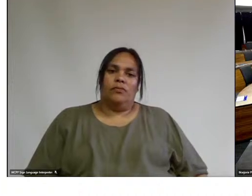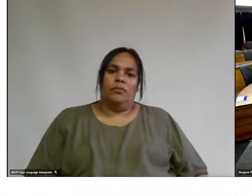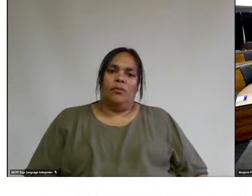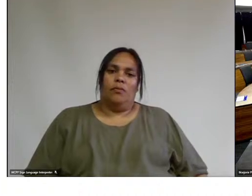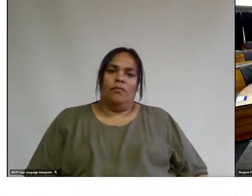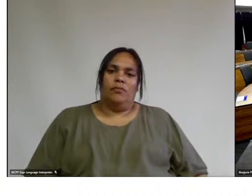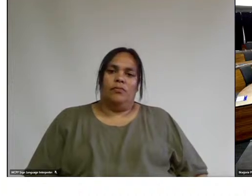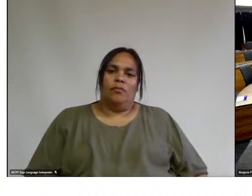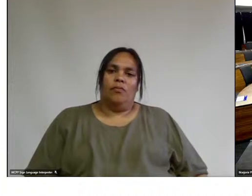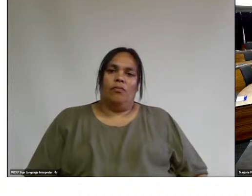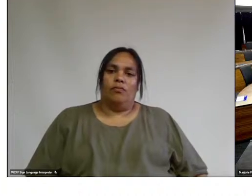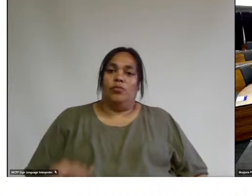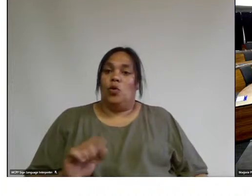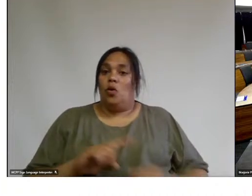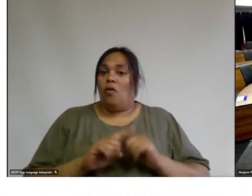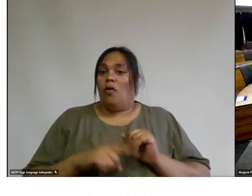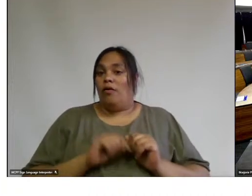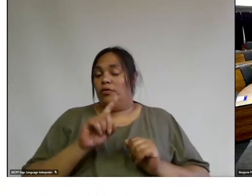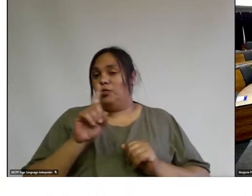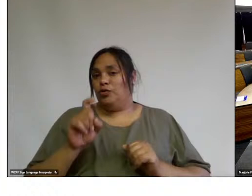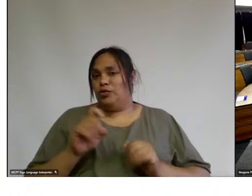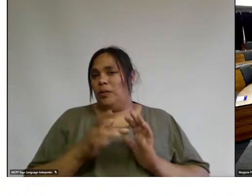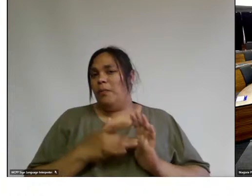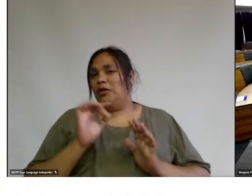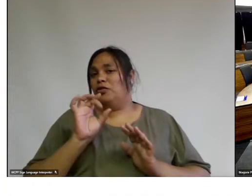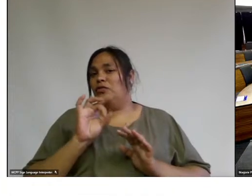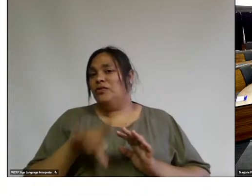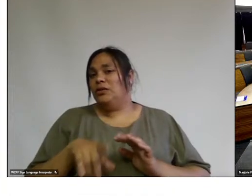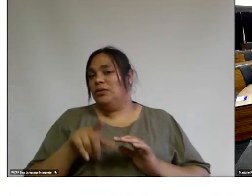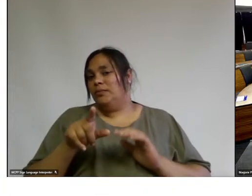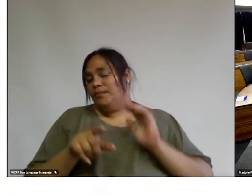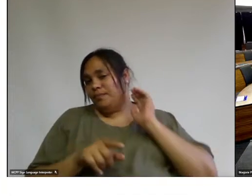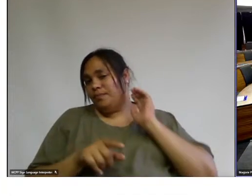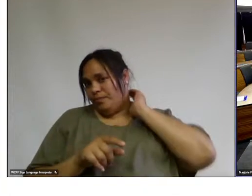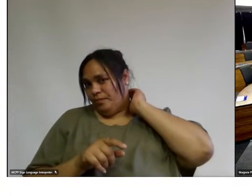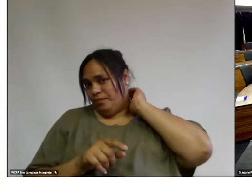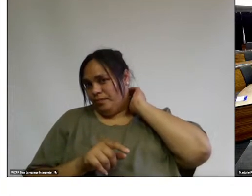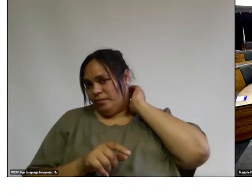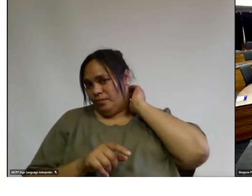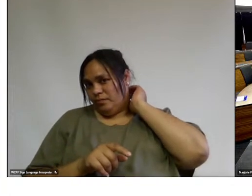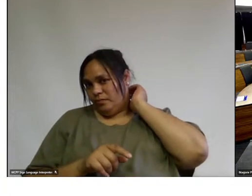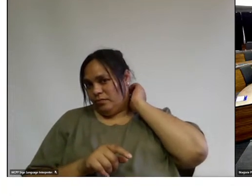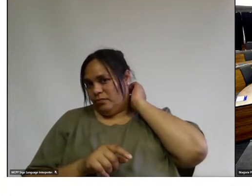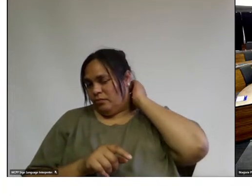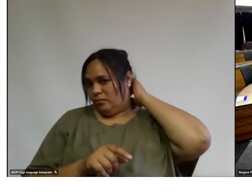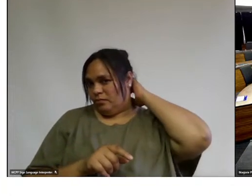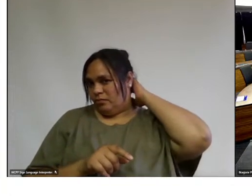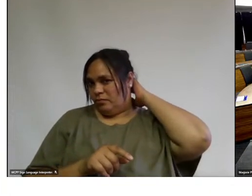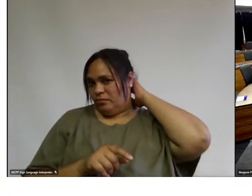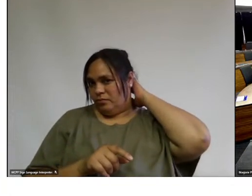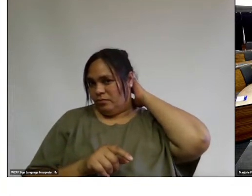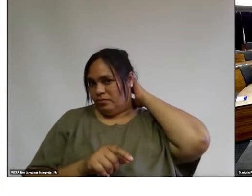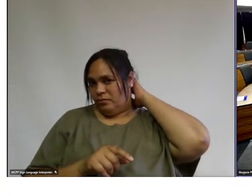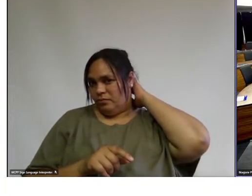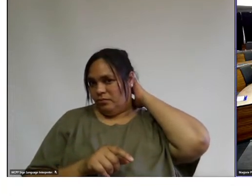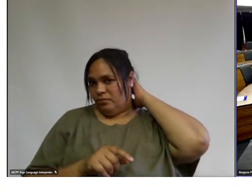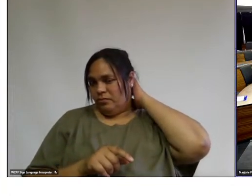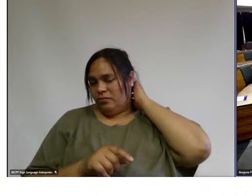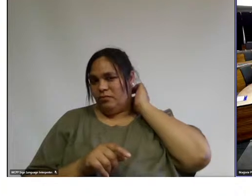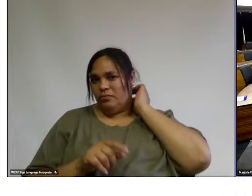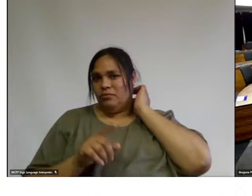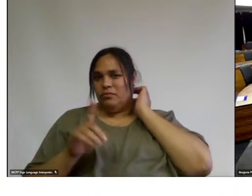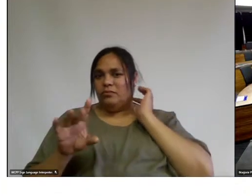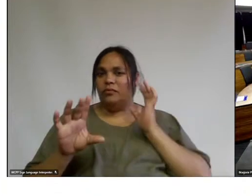Just your last question, Honorable Said, which page is it? That is related to page